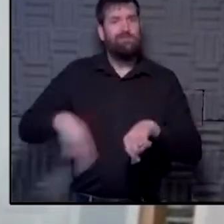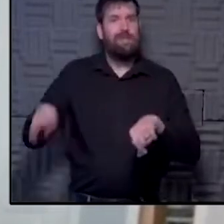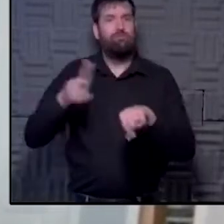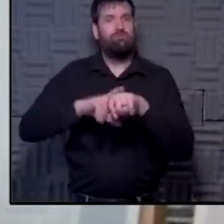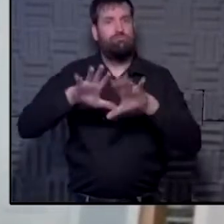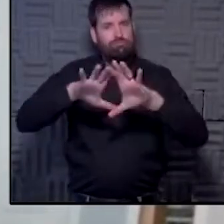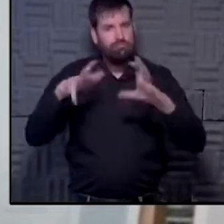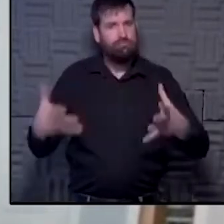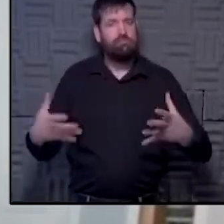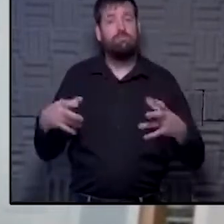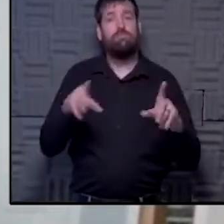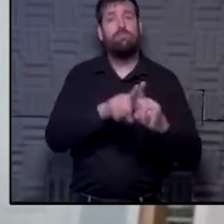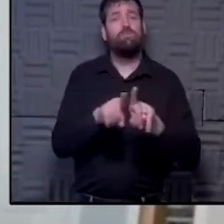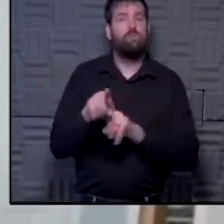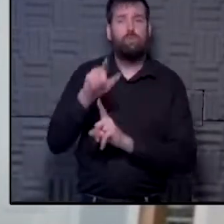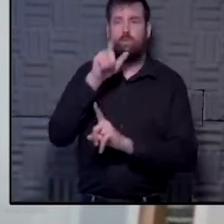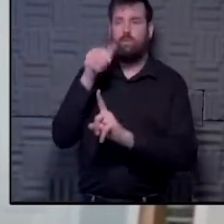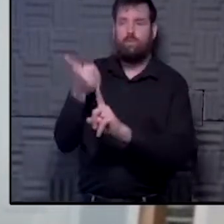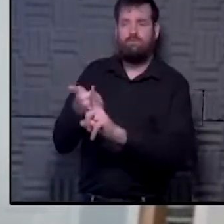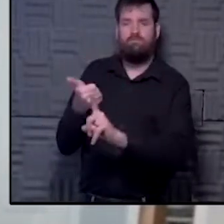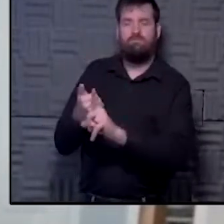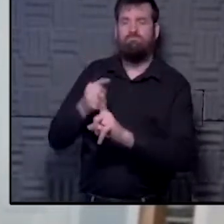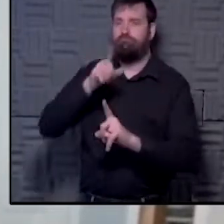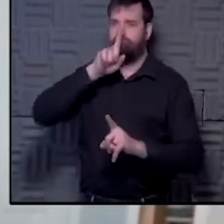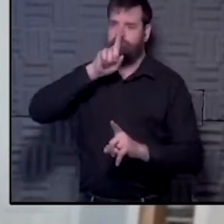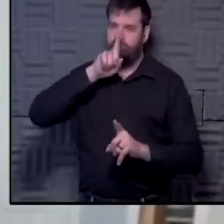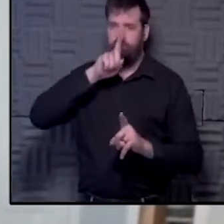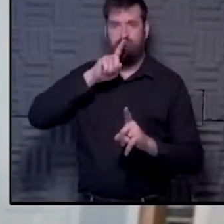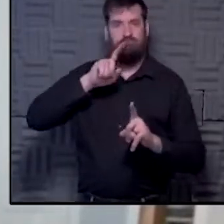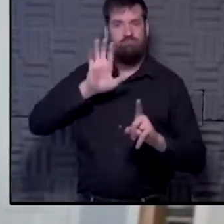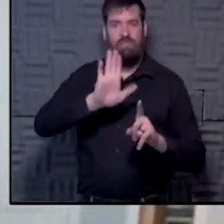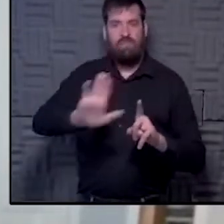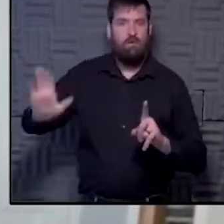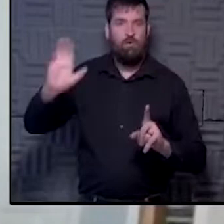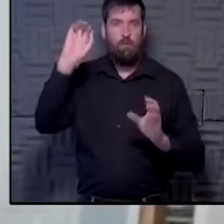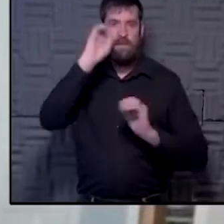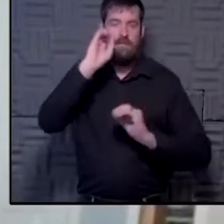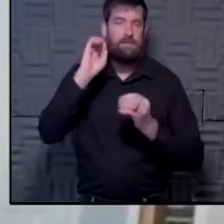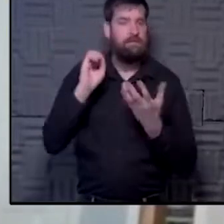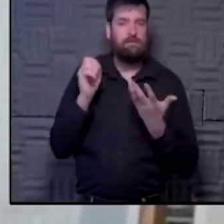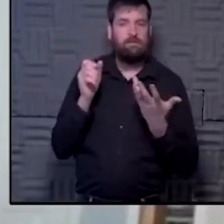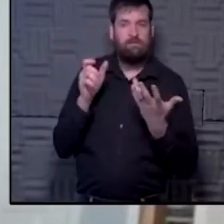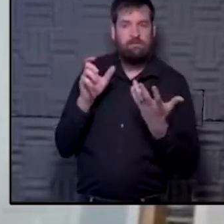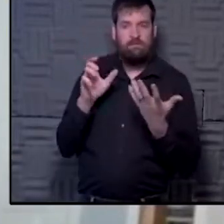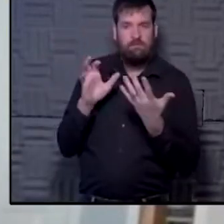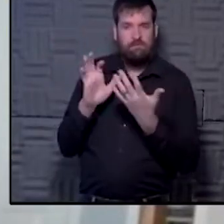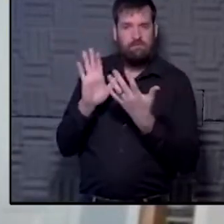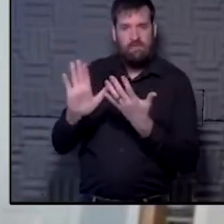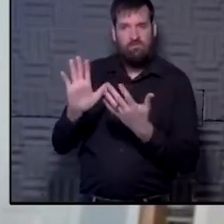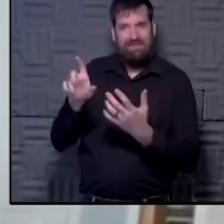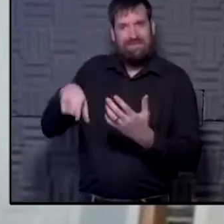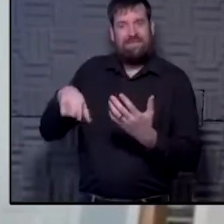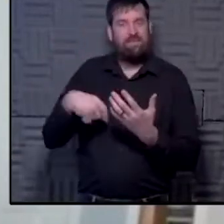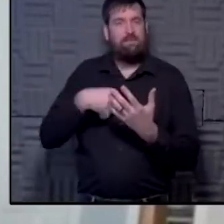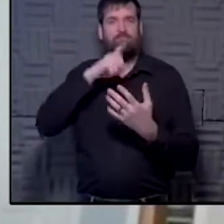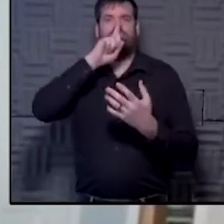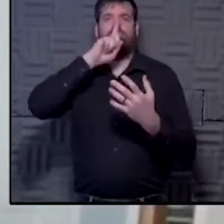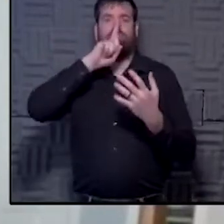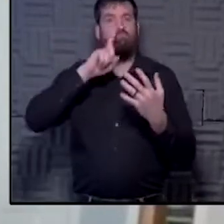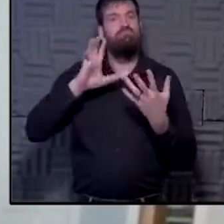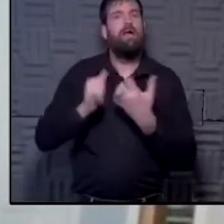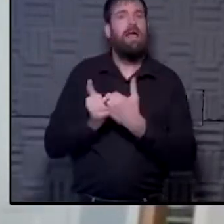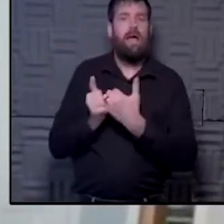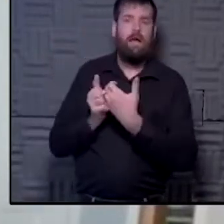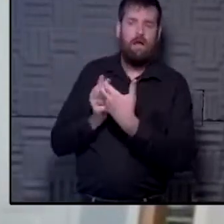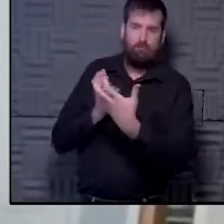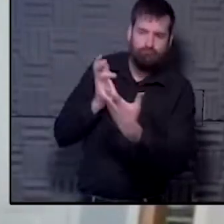who is it that is not being heard, whose voices are not being heeded, and how do we raise those and then make sure that we're doing it well